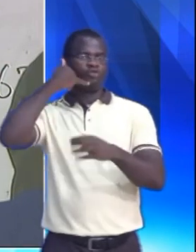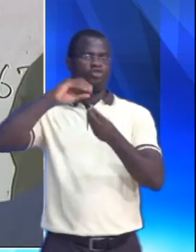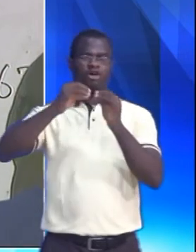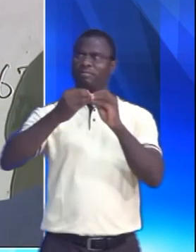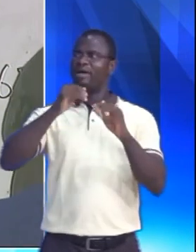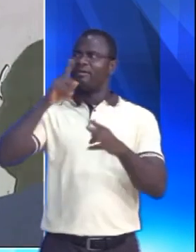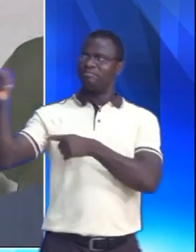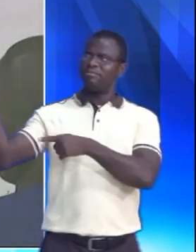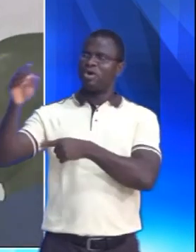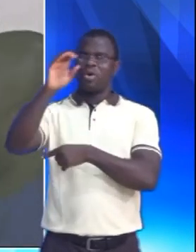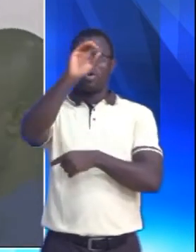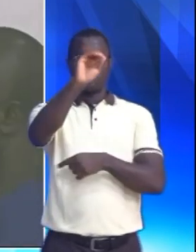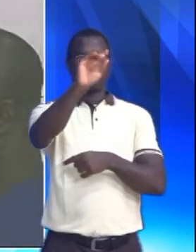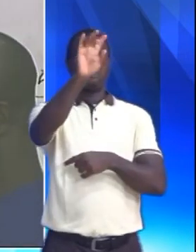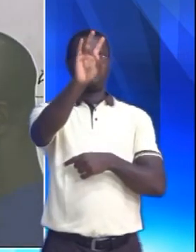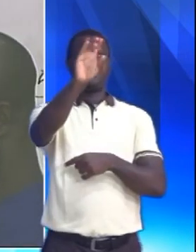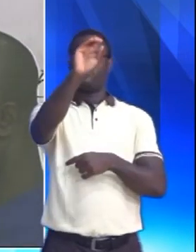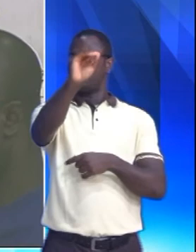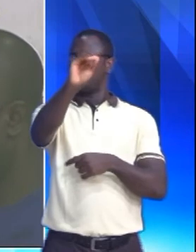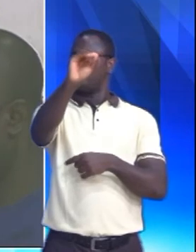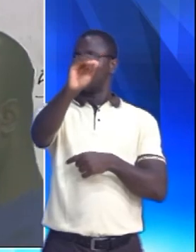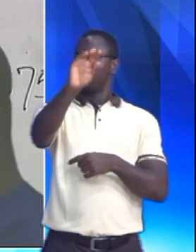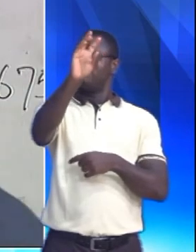07067547880, and make sure